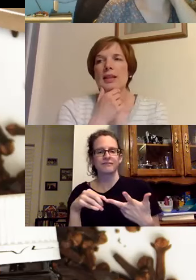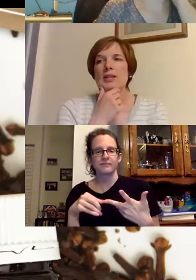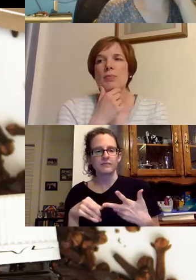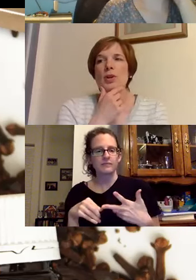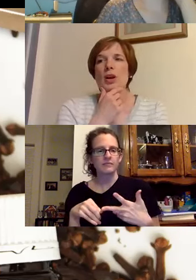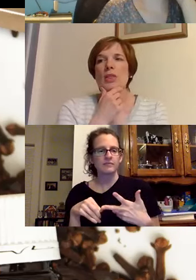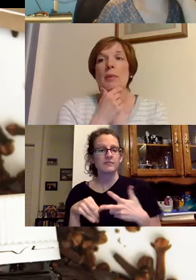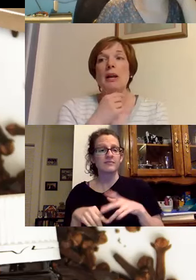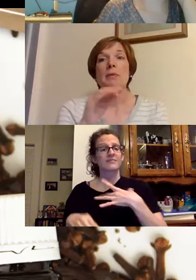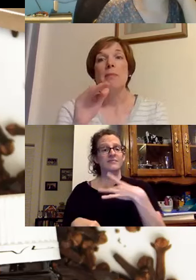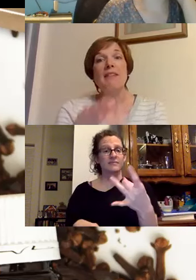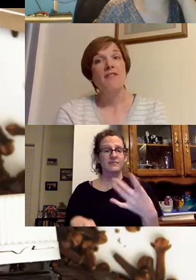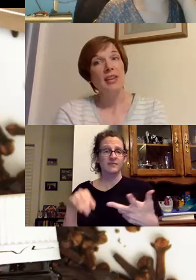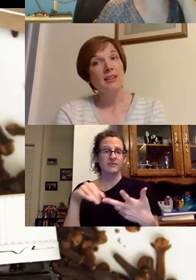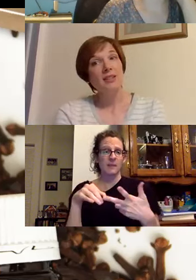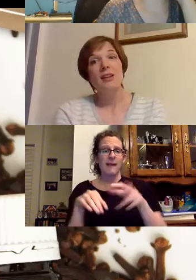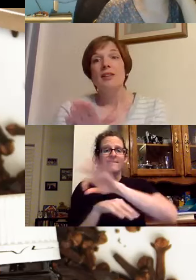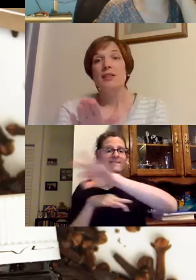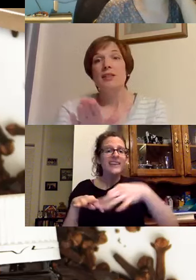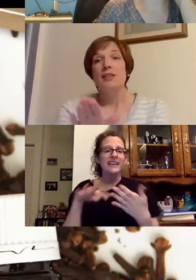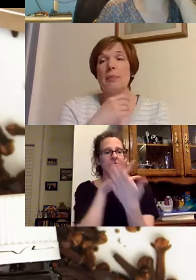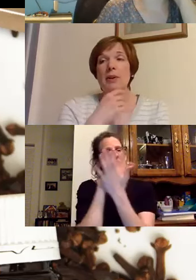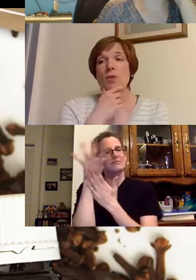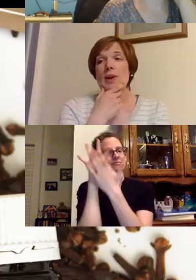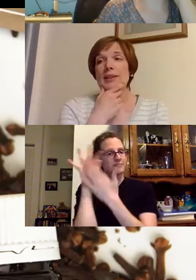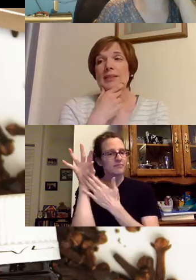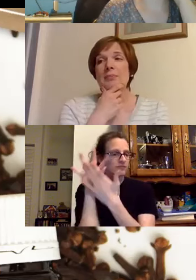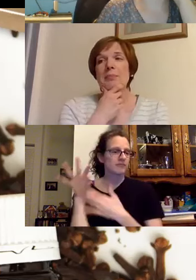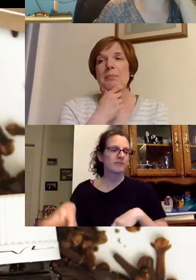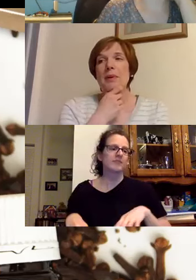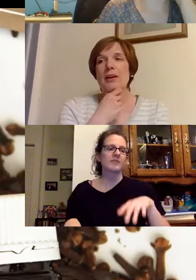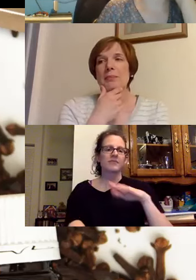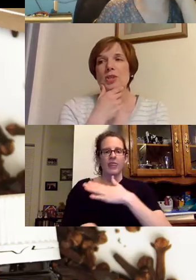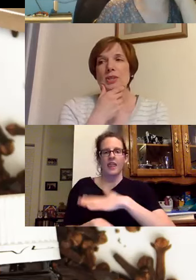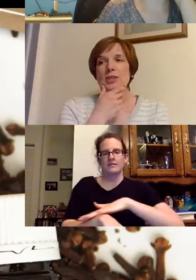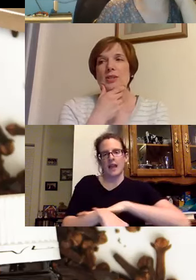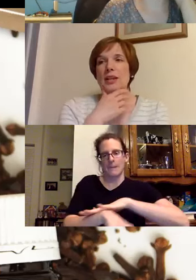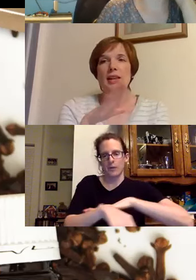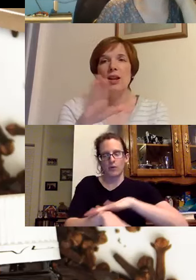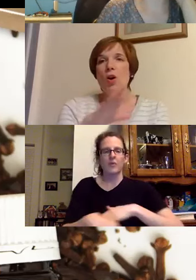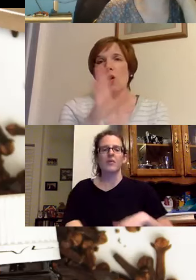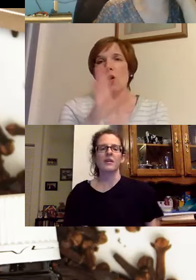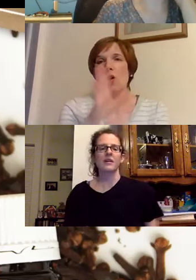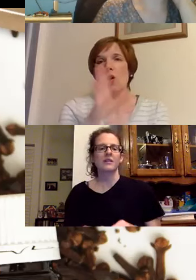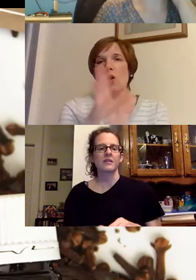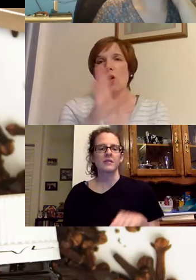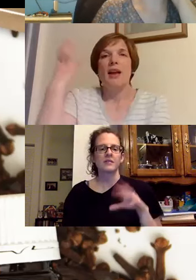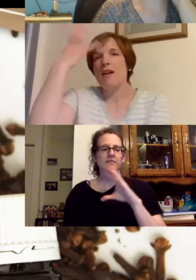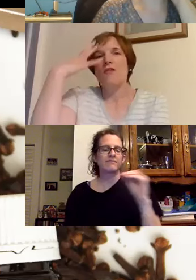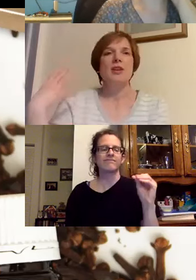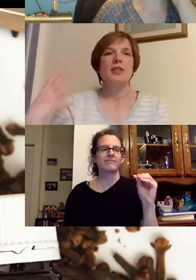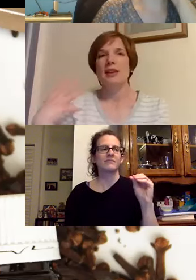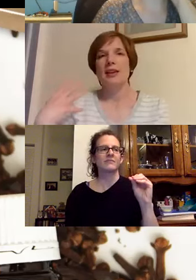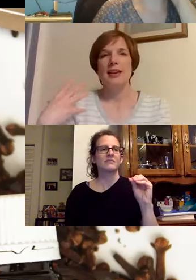I like to put it on the bottom of my feet, the topical one, just, and it all is